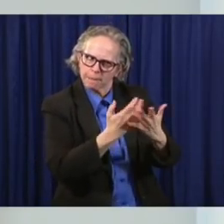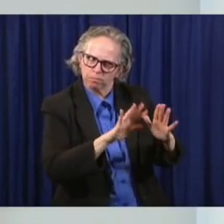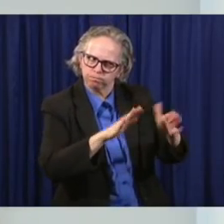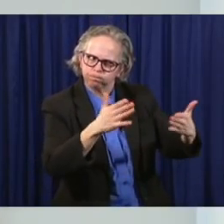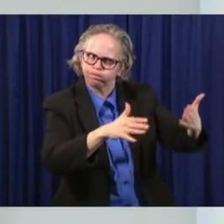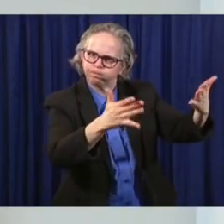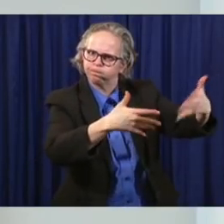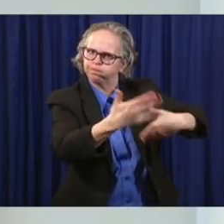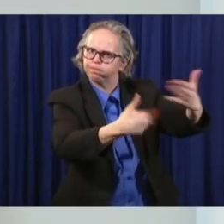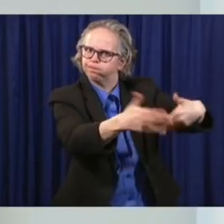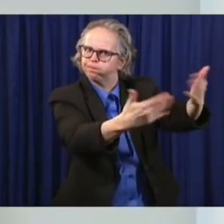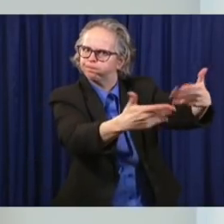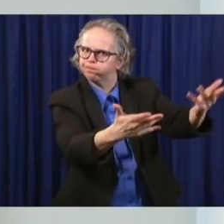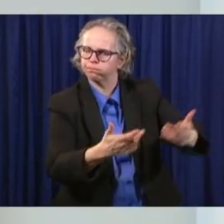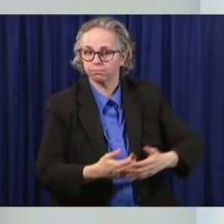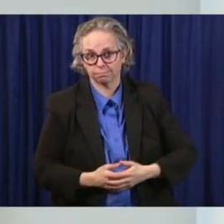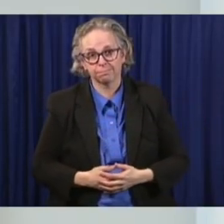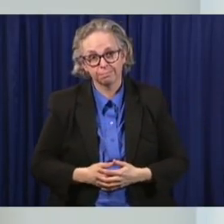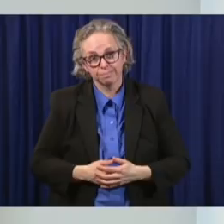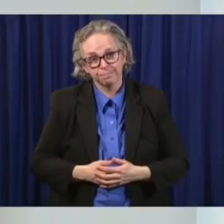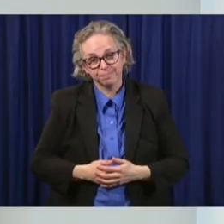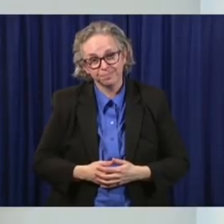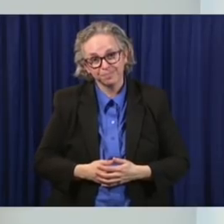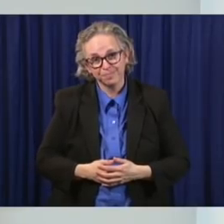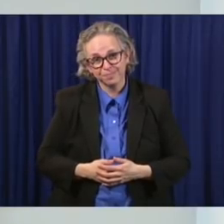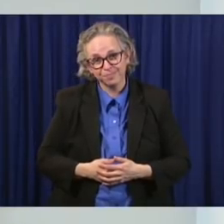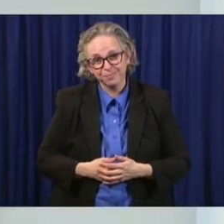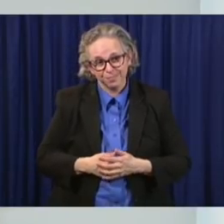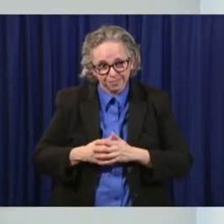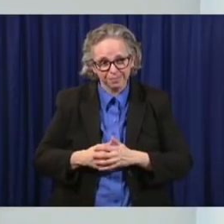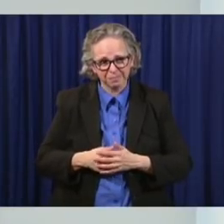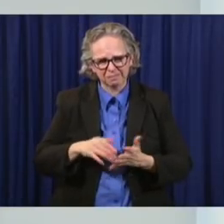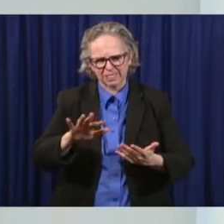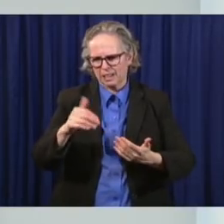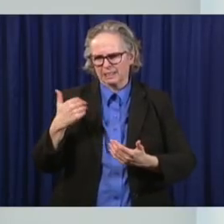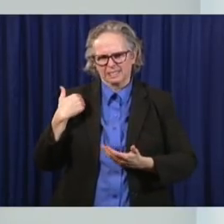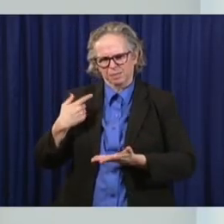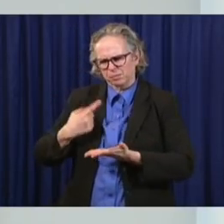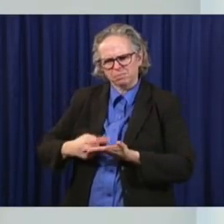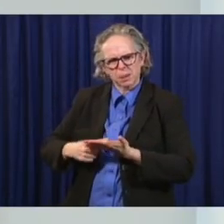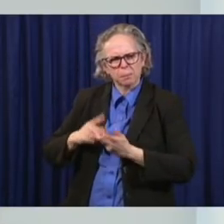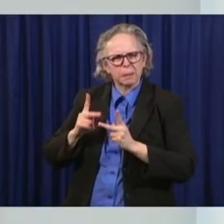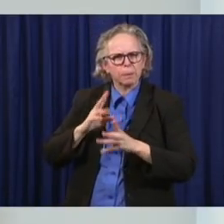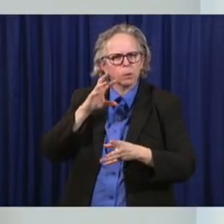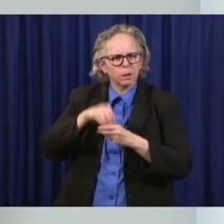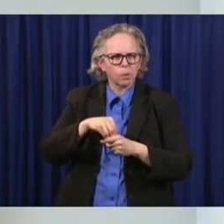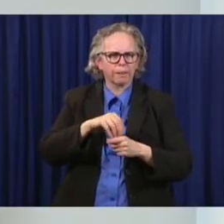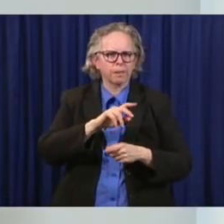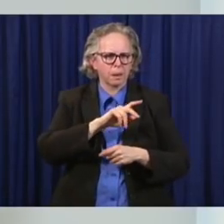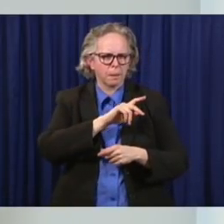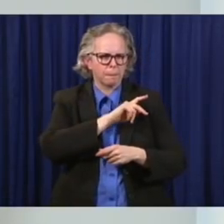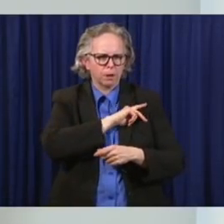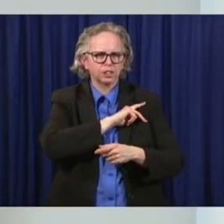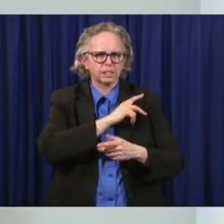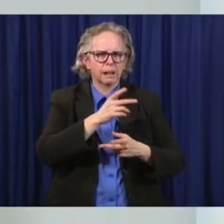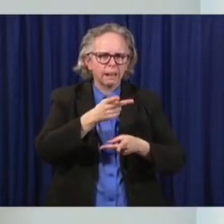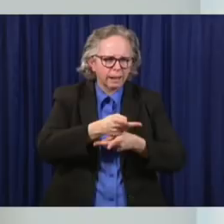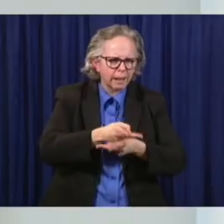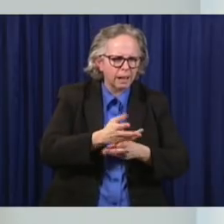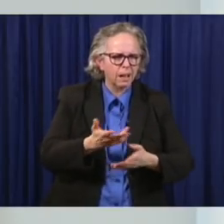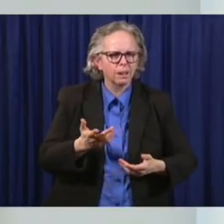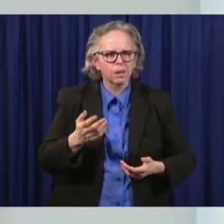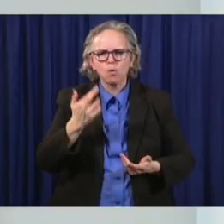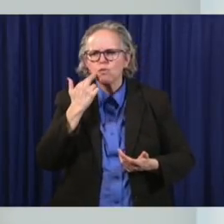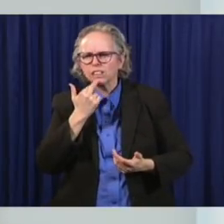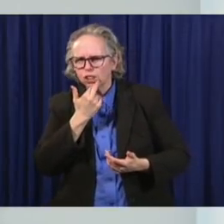my conversations with the people in the personal care industry and restaurants. They all emphasized, the people in that group, they said, look, you have to make